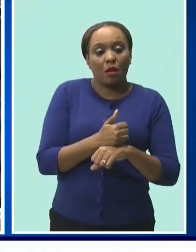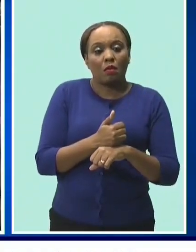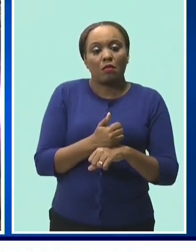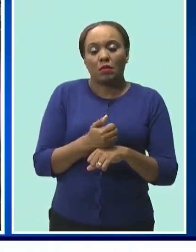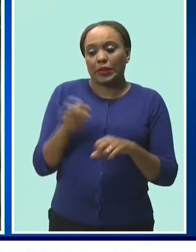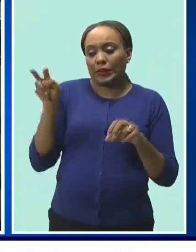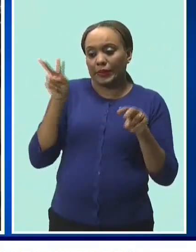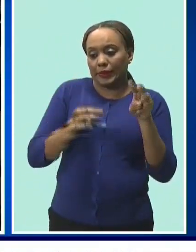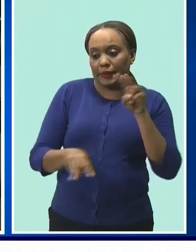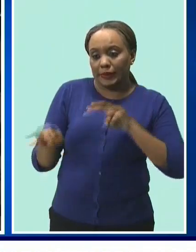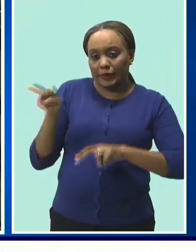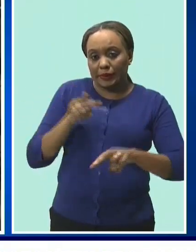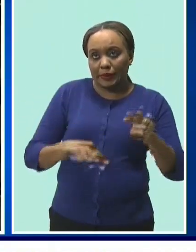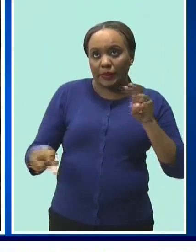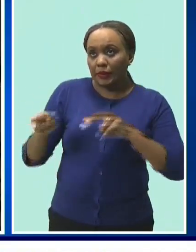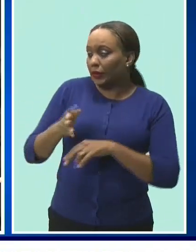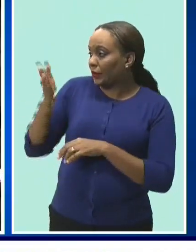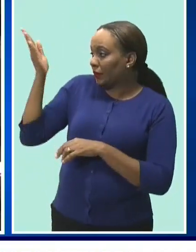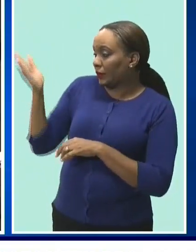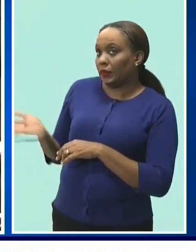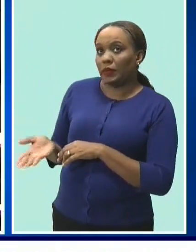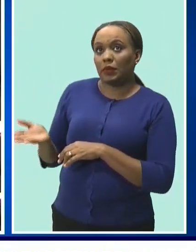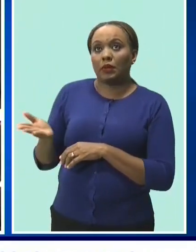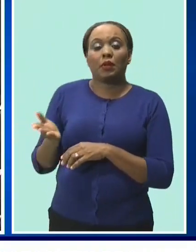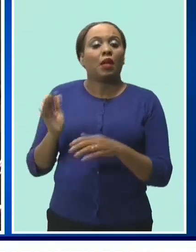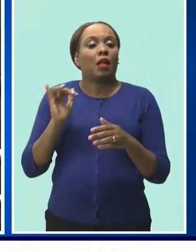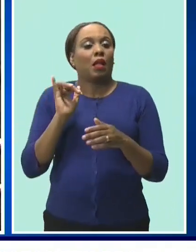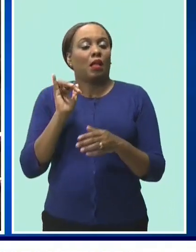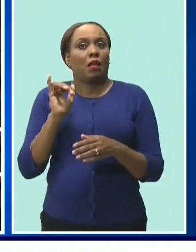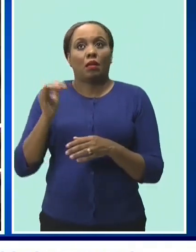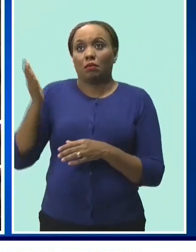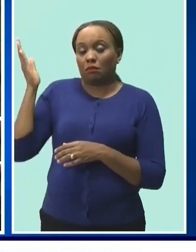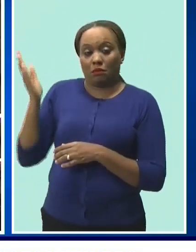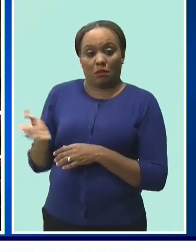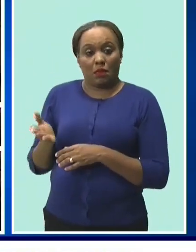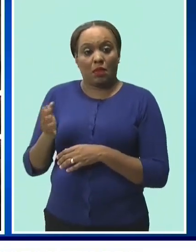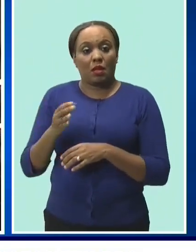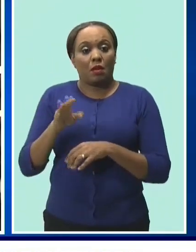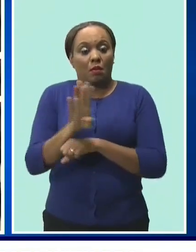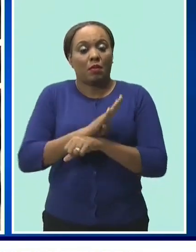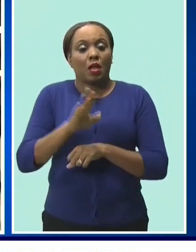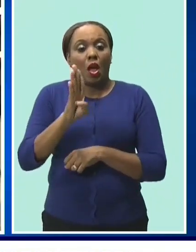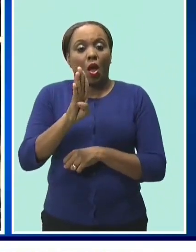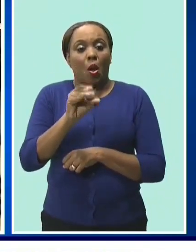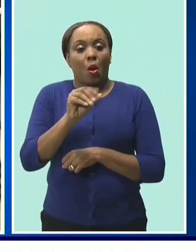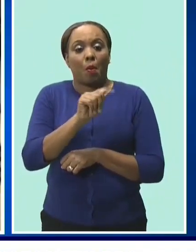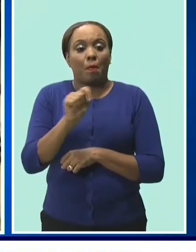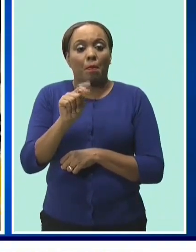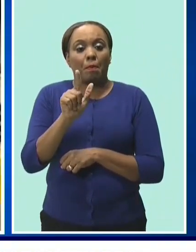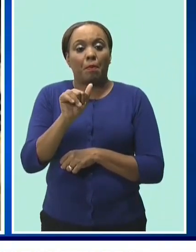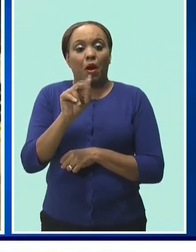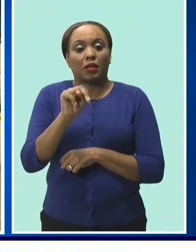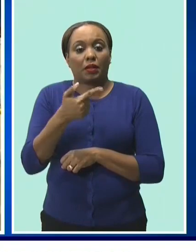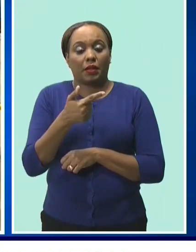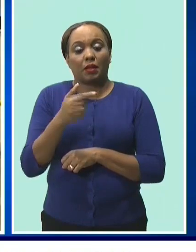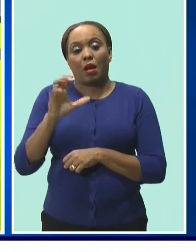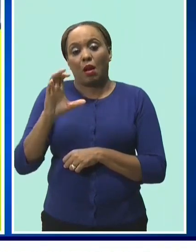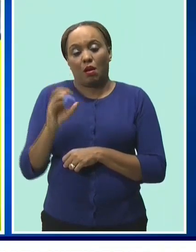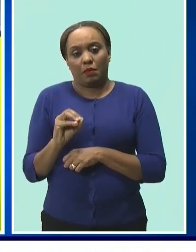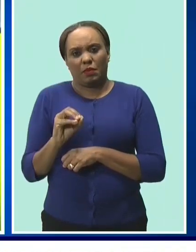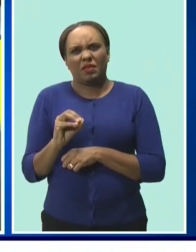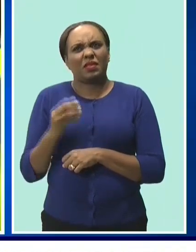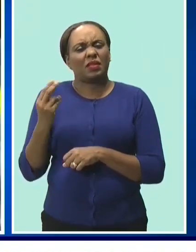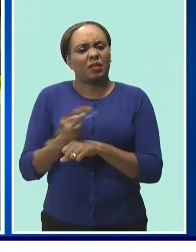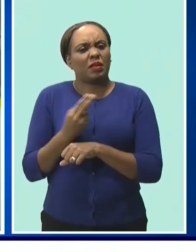process utilized by the Barbados Bottling Company. While expressing satisfaction in the plant's ability to recycle water for